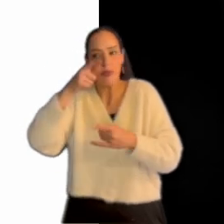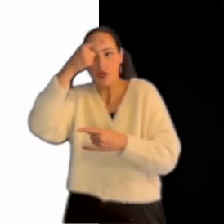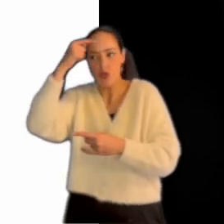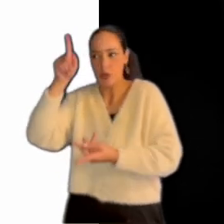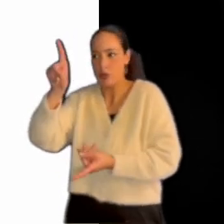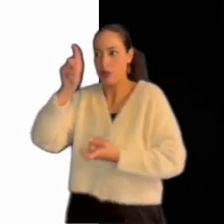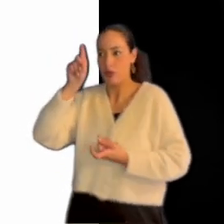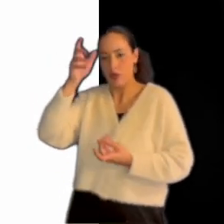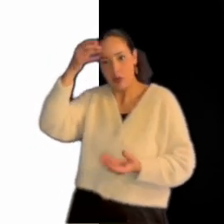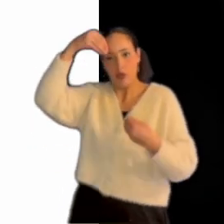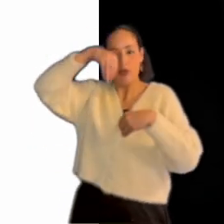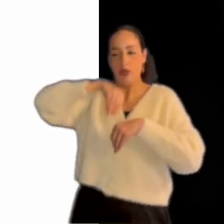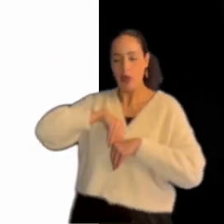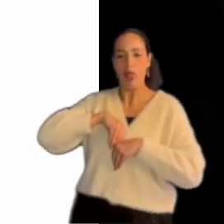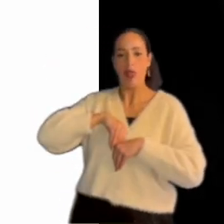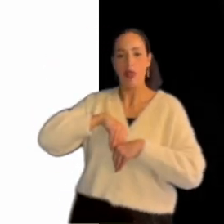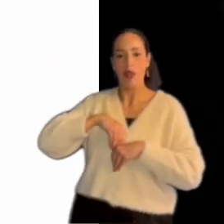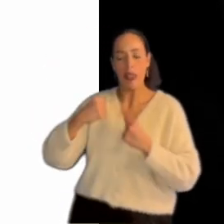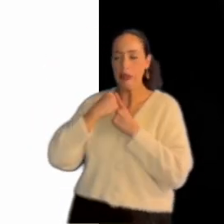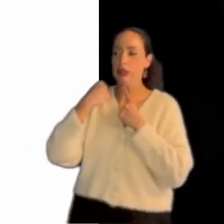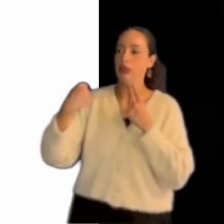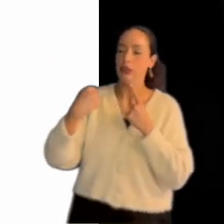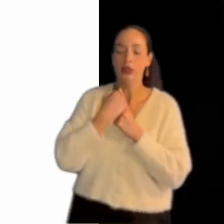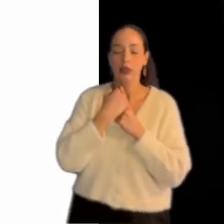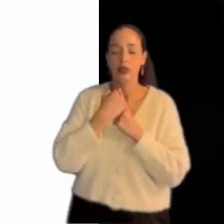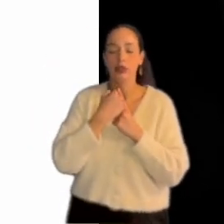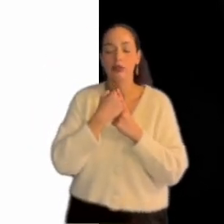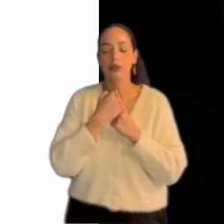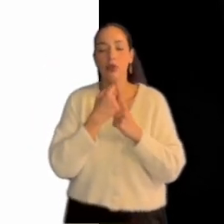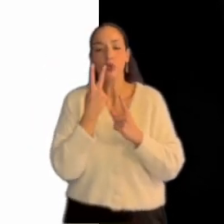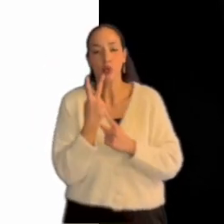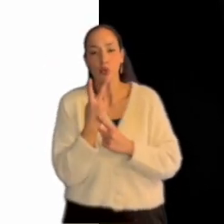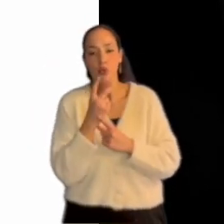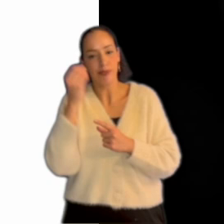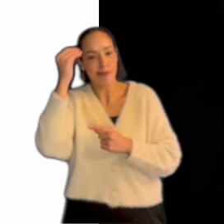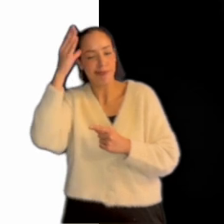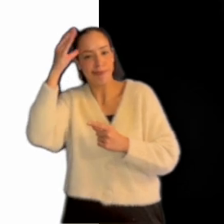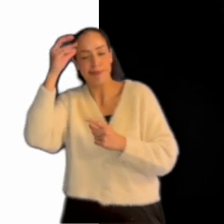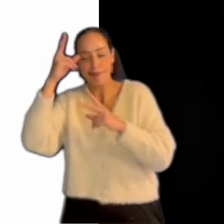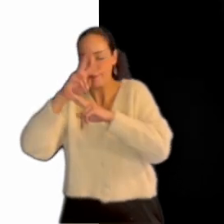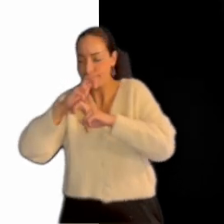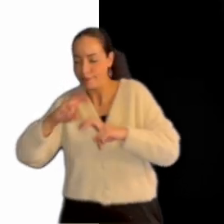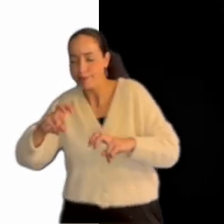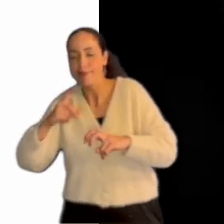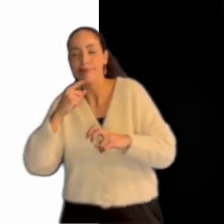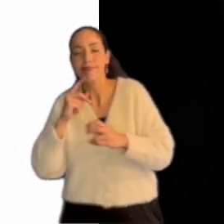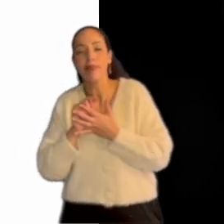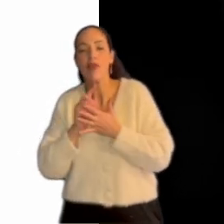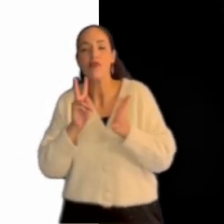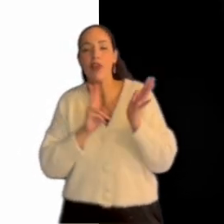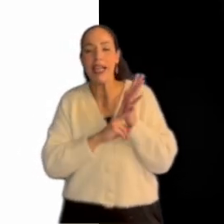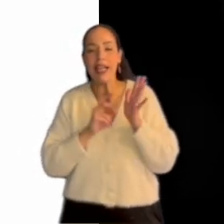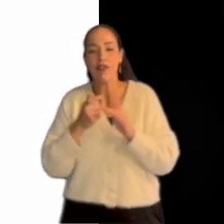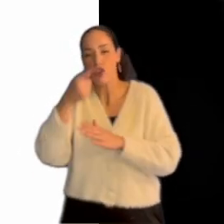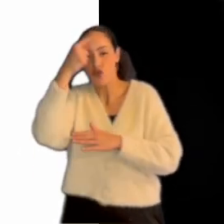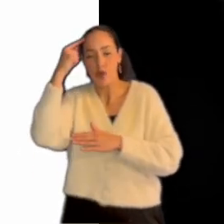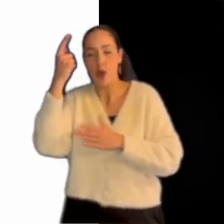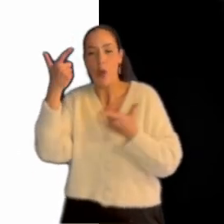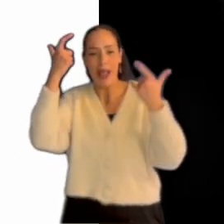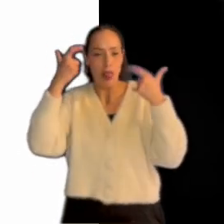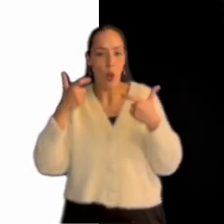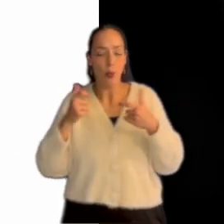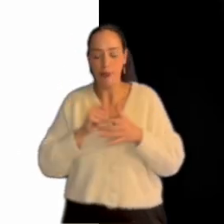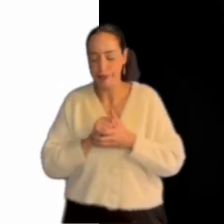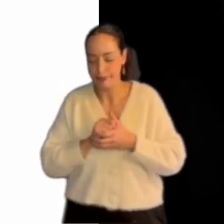on vicarious trauma and the legal profession, argue that being able to describe the fact of our exposure to trauma should not be